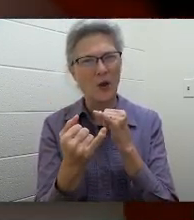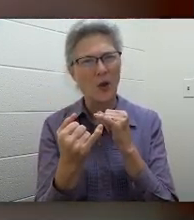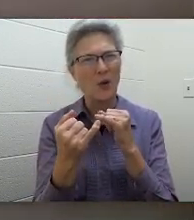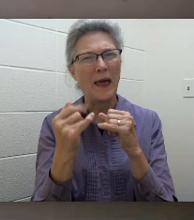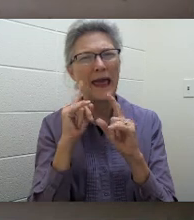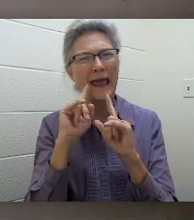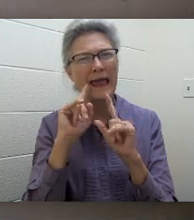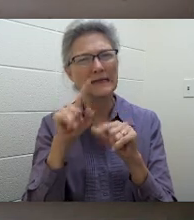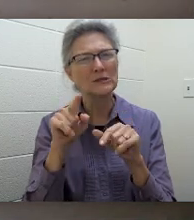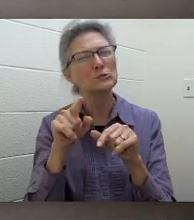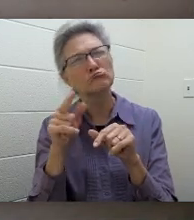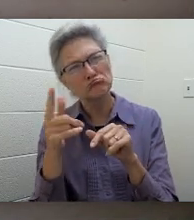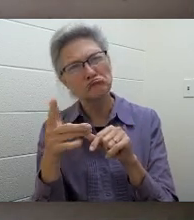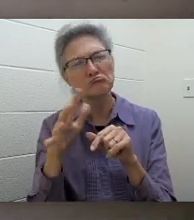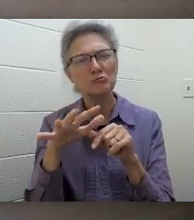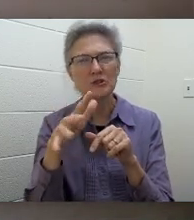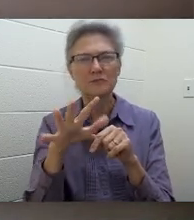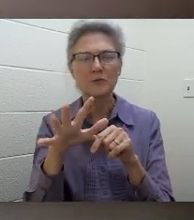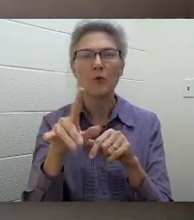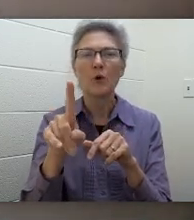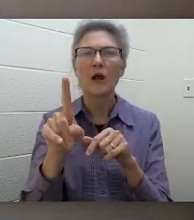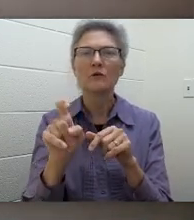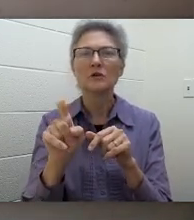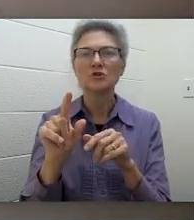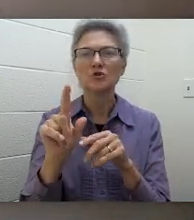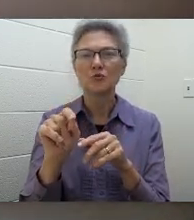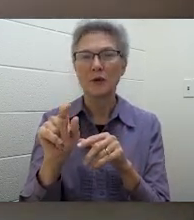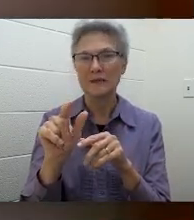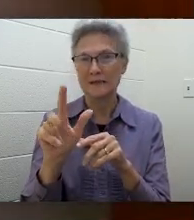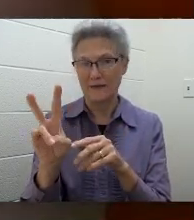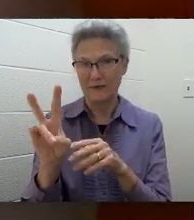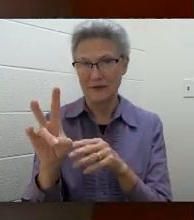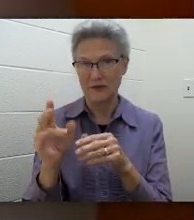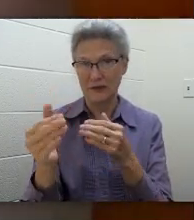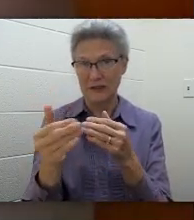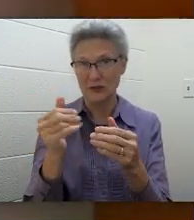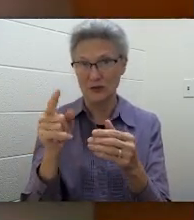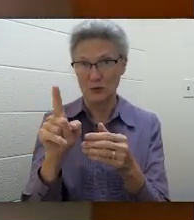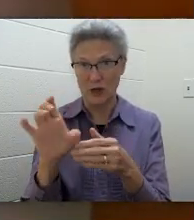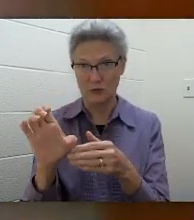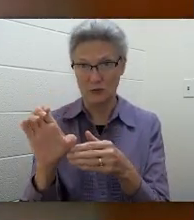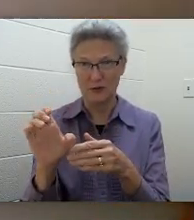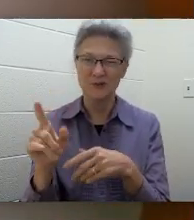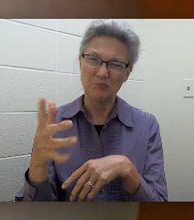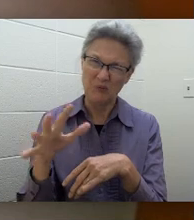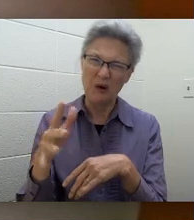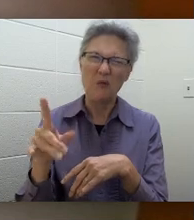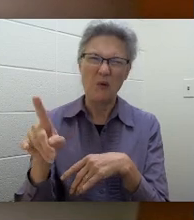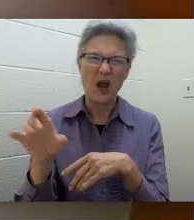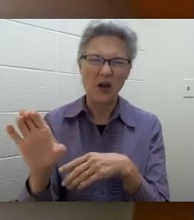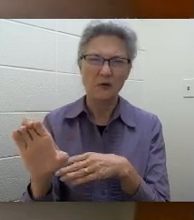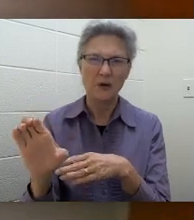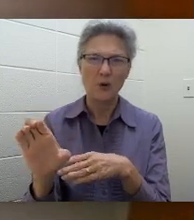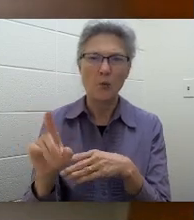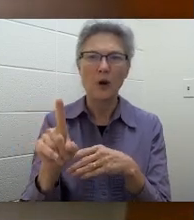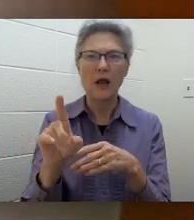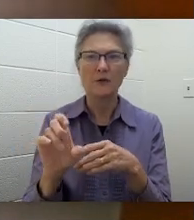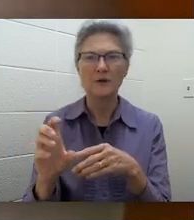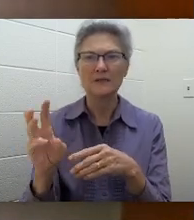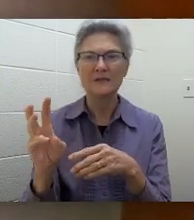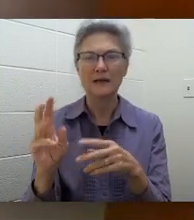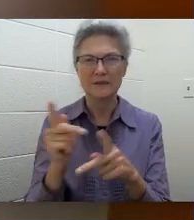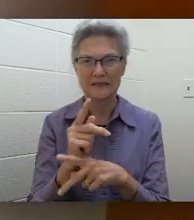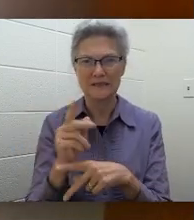reasonable. I'm going to round 120 to the nearest 100, which is 100. So 100 times